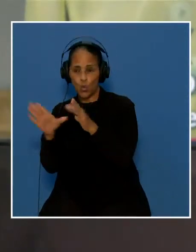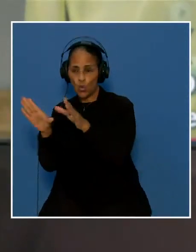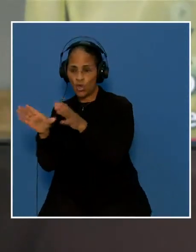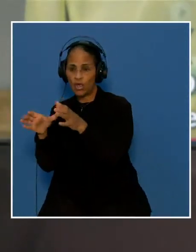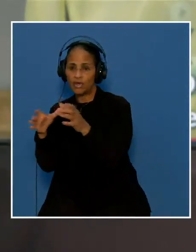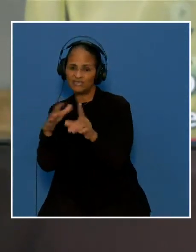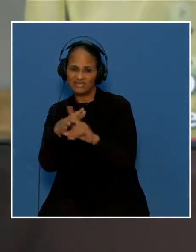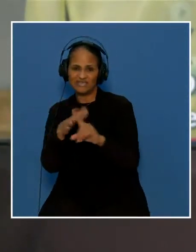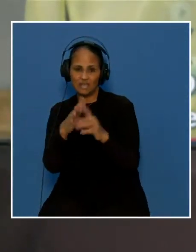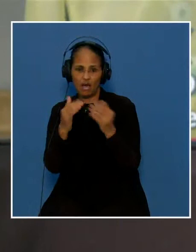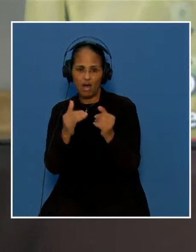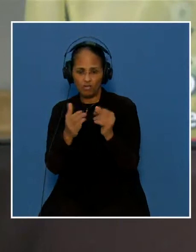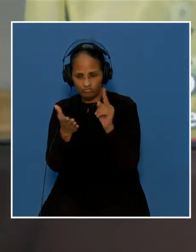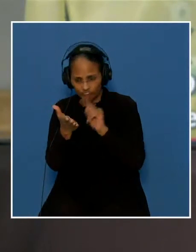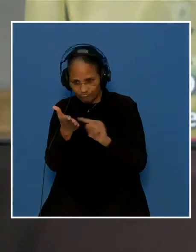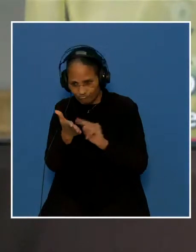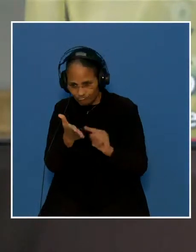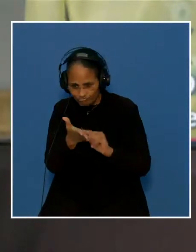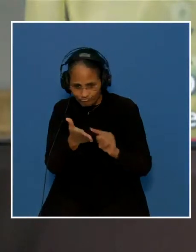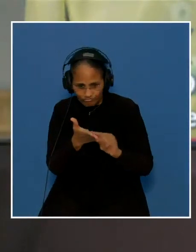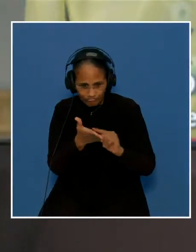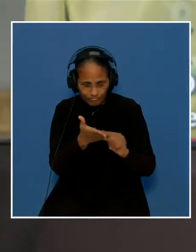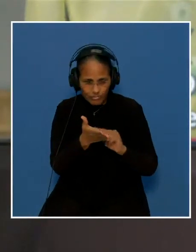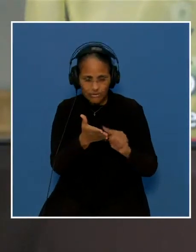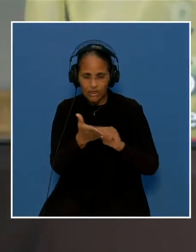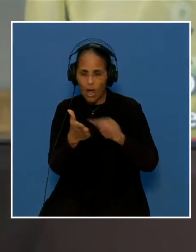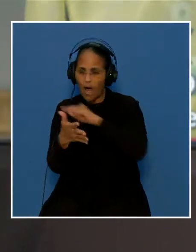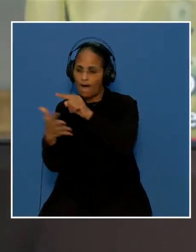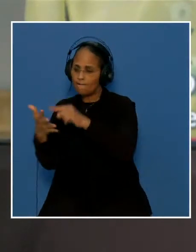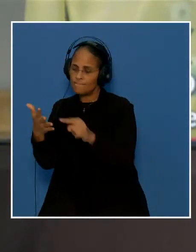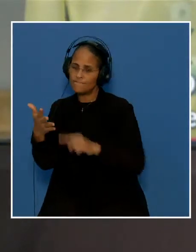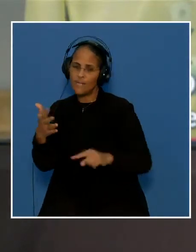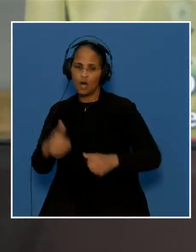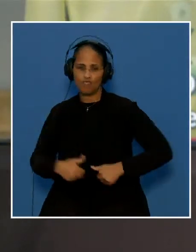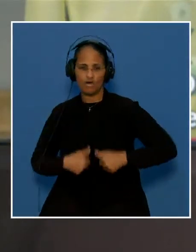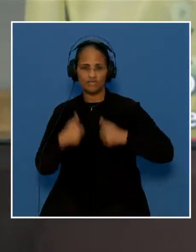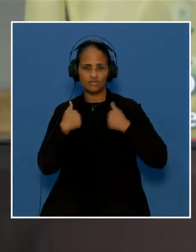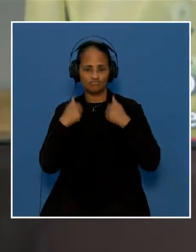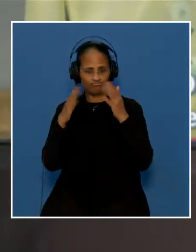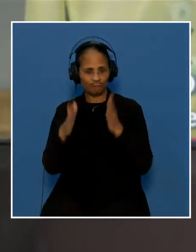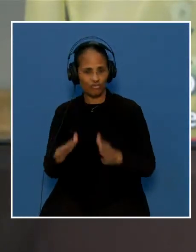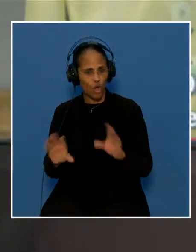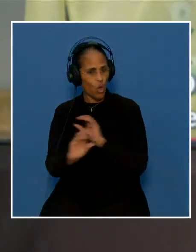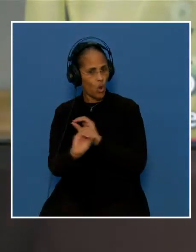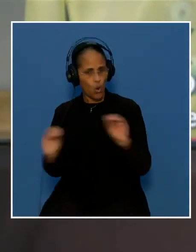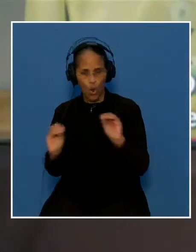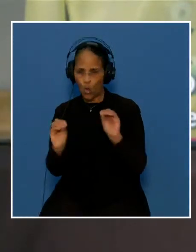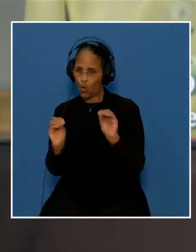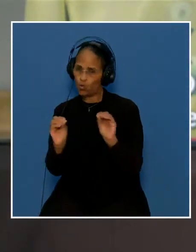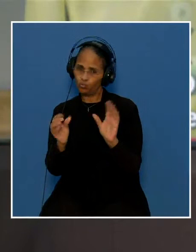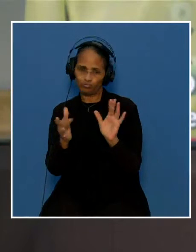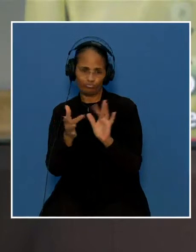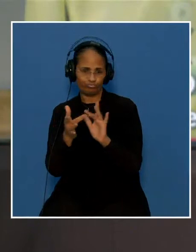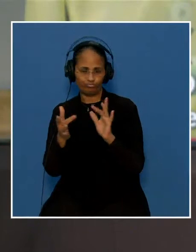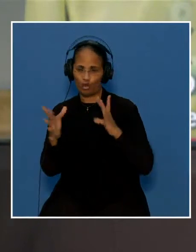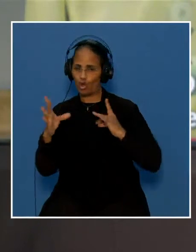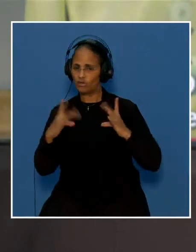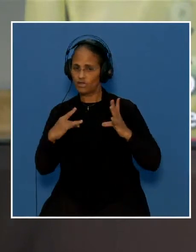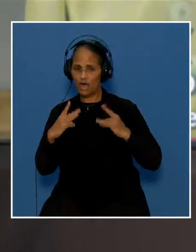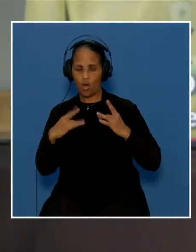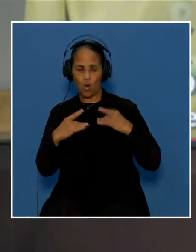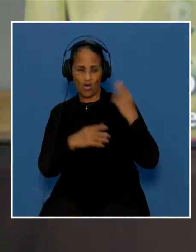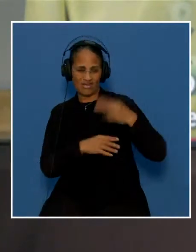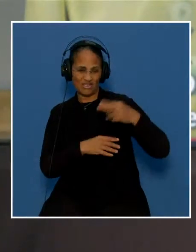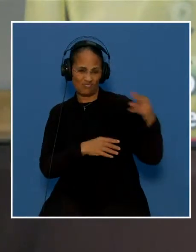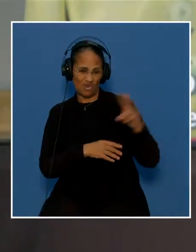under investigation. These cases are among residents with no currently identified links to other known cases or history